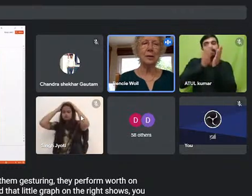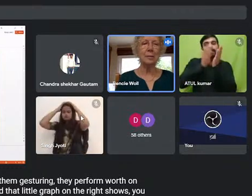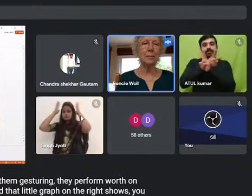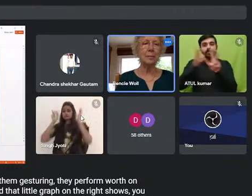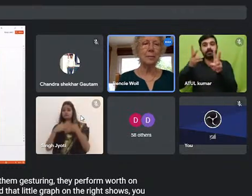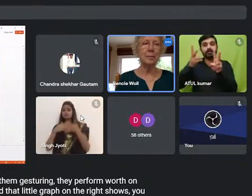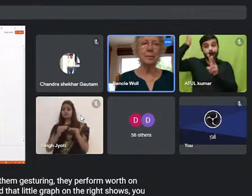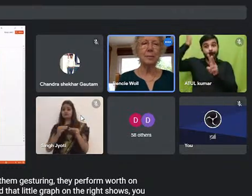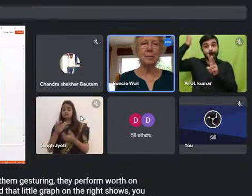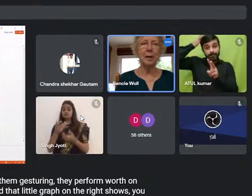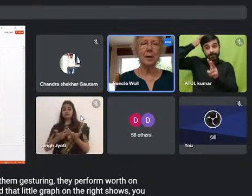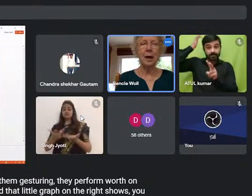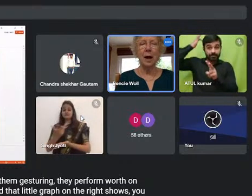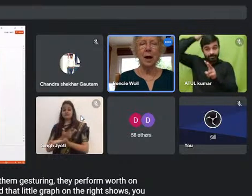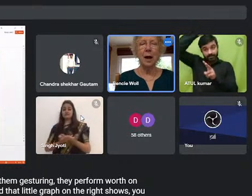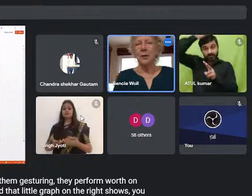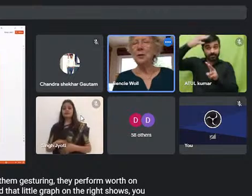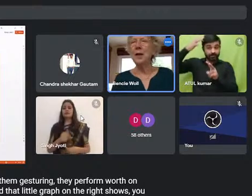to that.